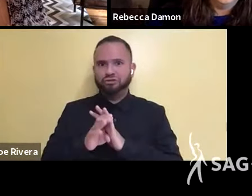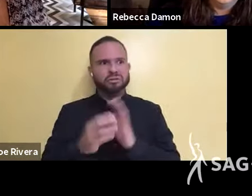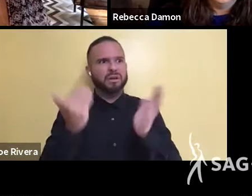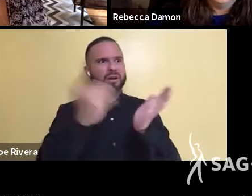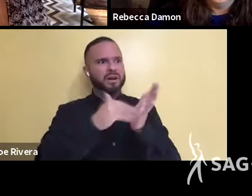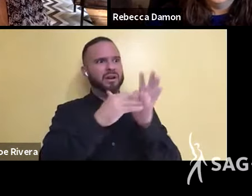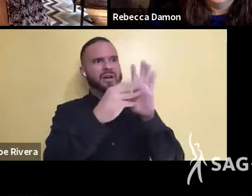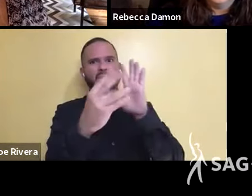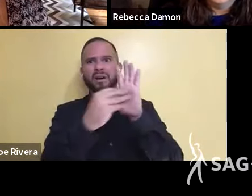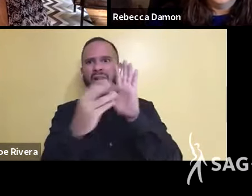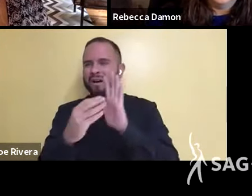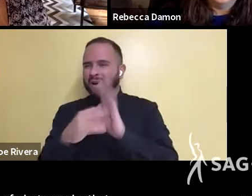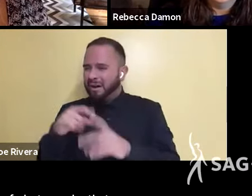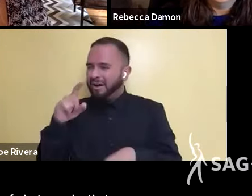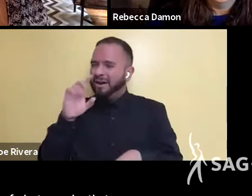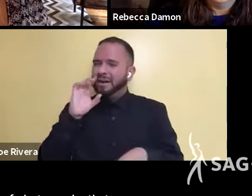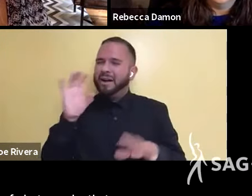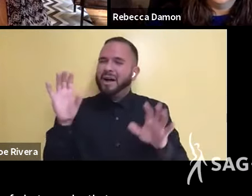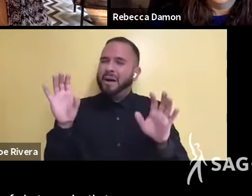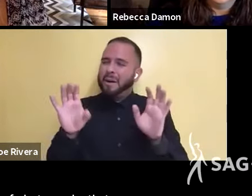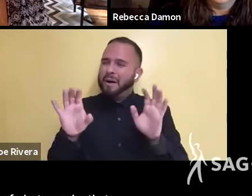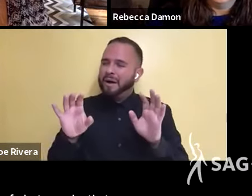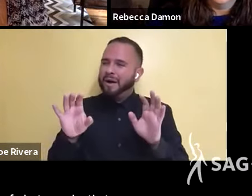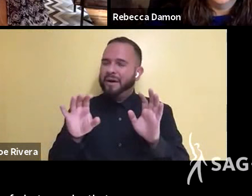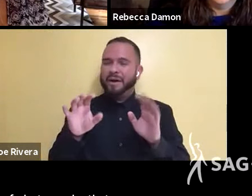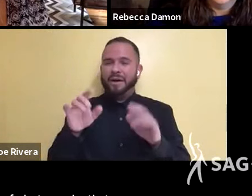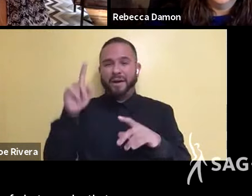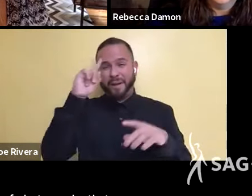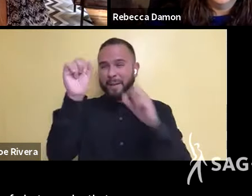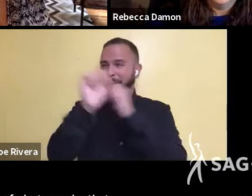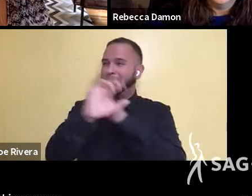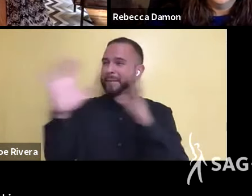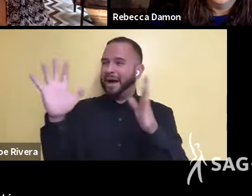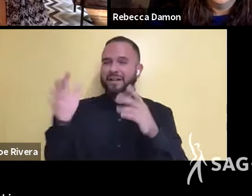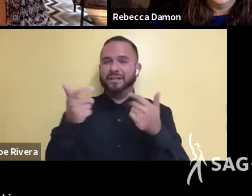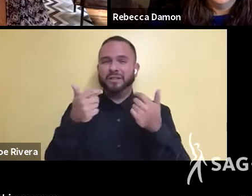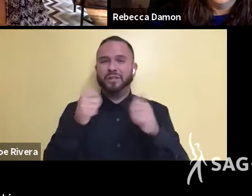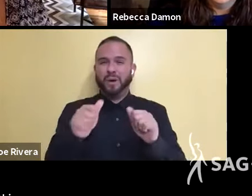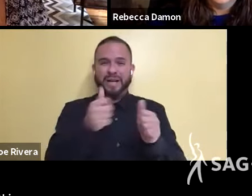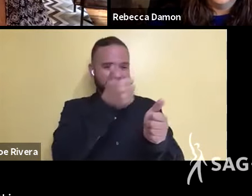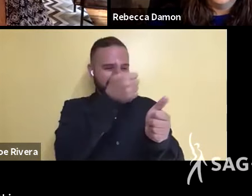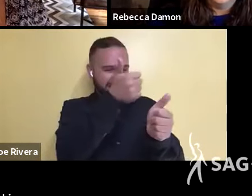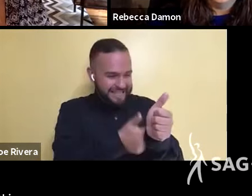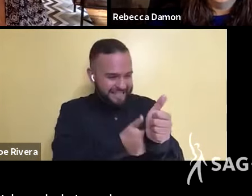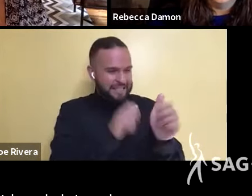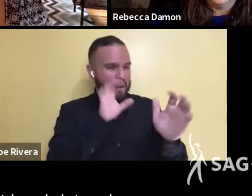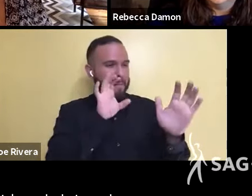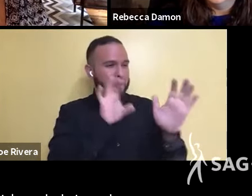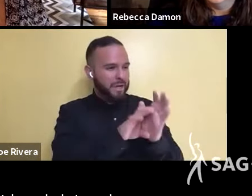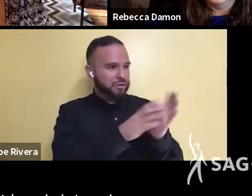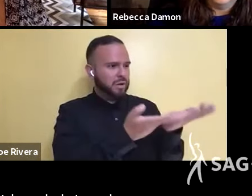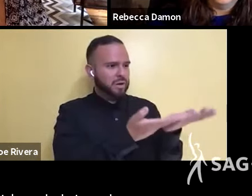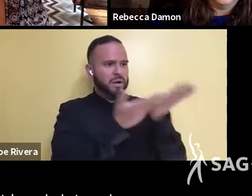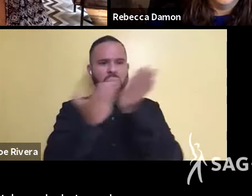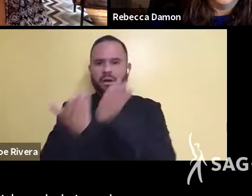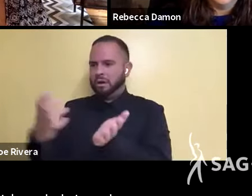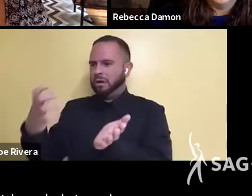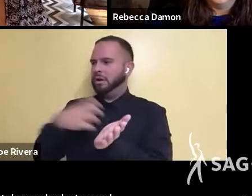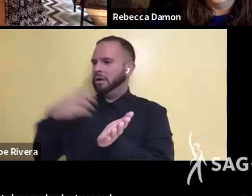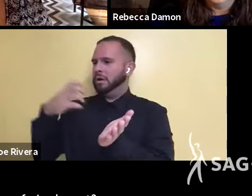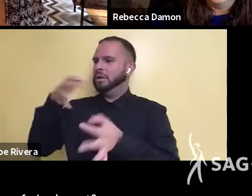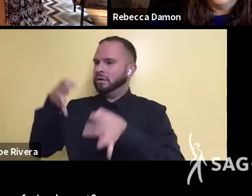to take each photograph and its case of piracy to a federal court? That would be